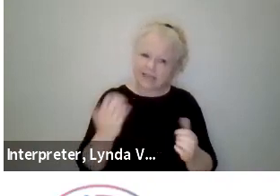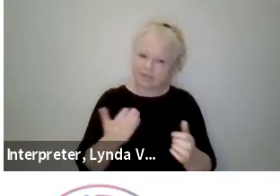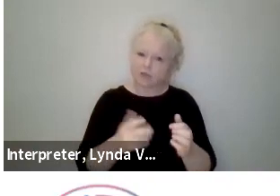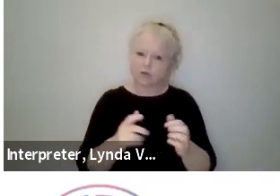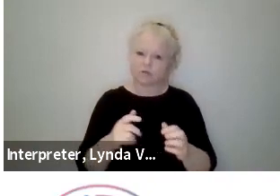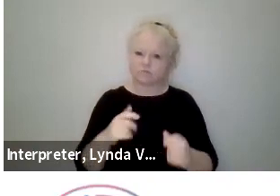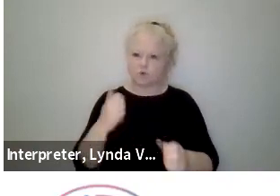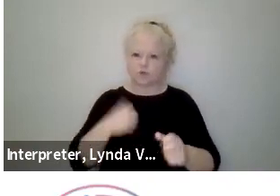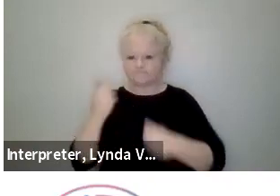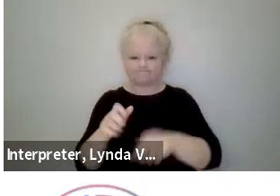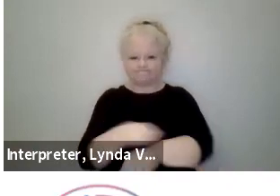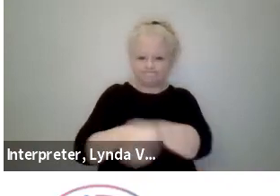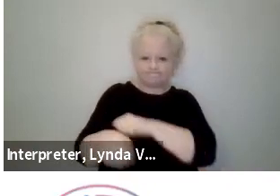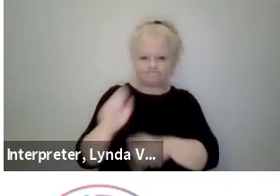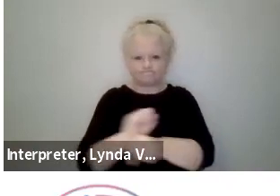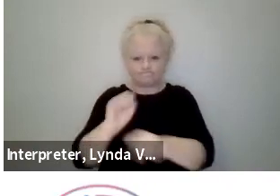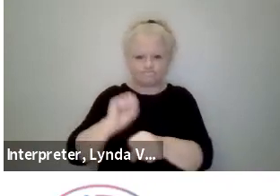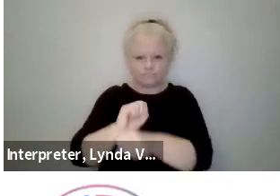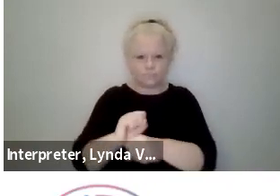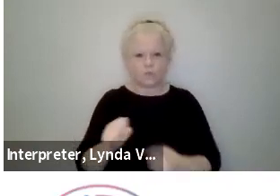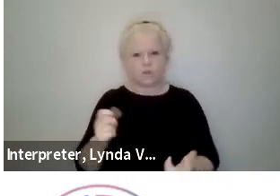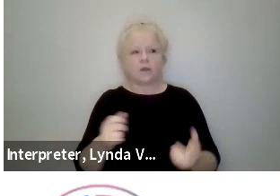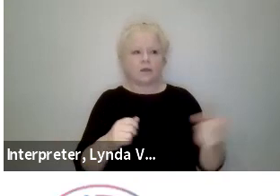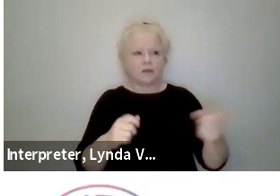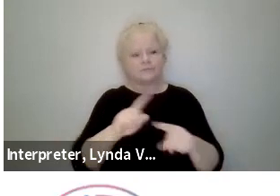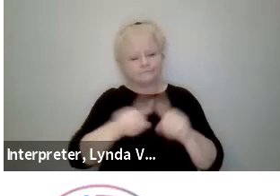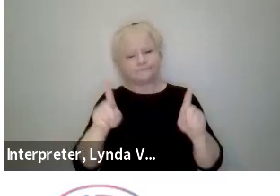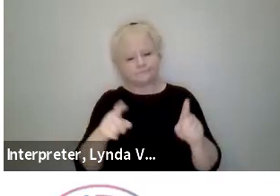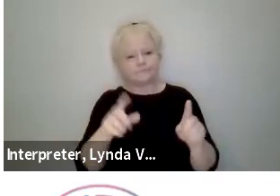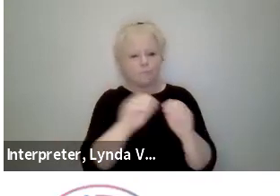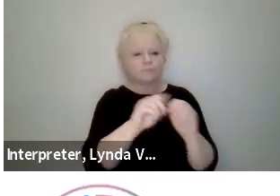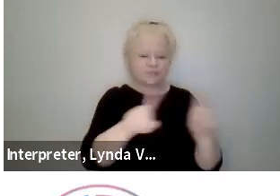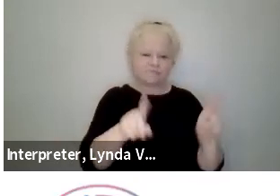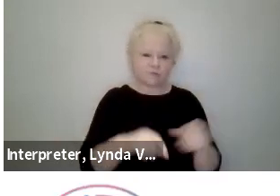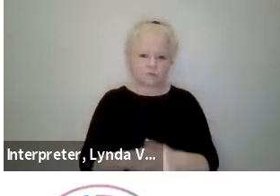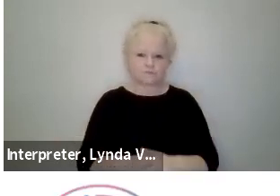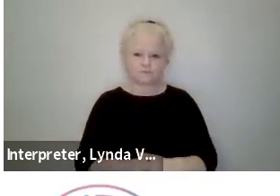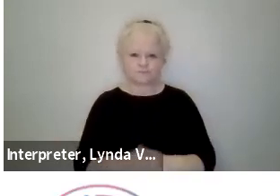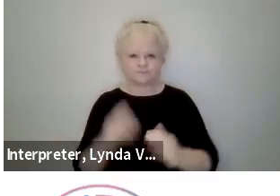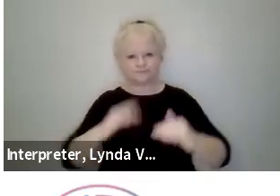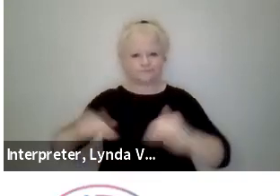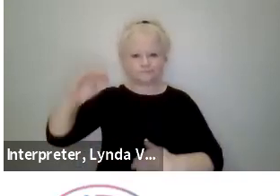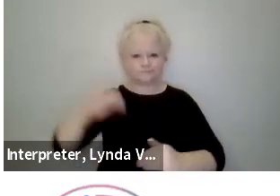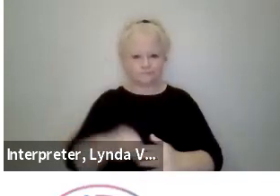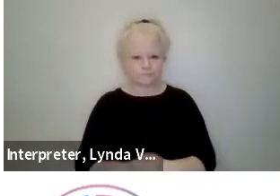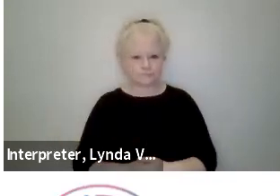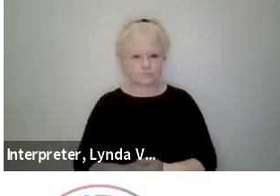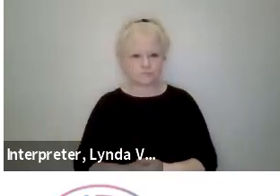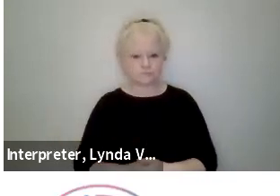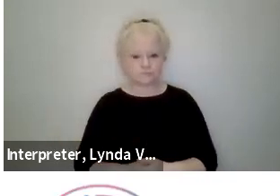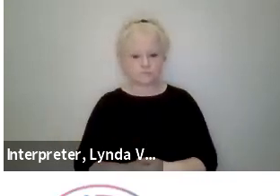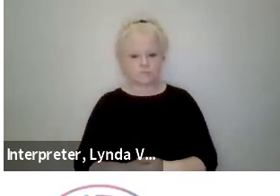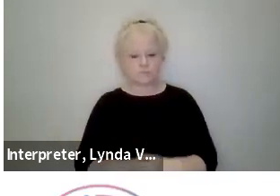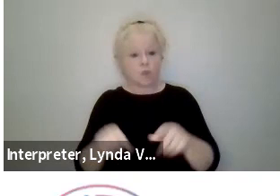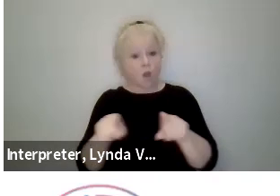far as onboarding employment as CIL. And it's also opened other avenues for us with other, when we had this working, I'd say in the